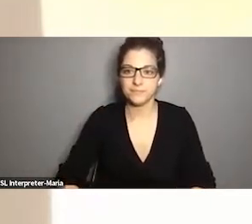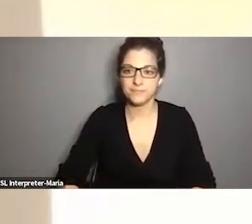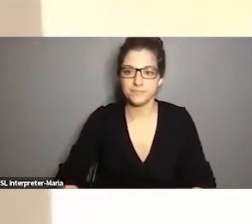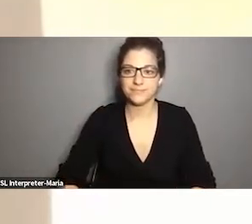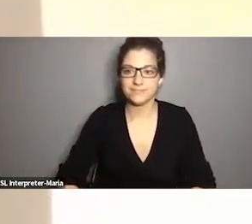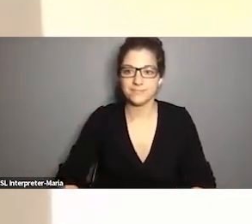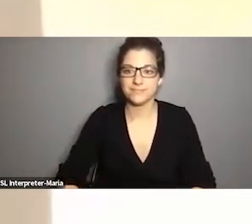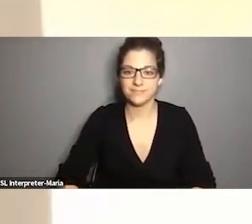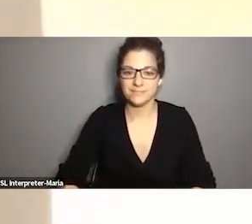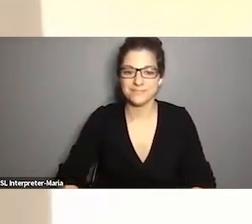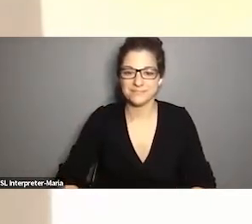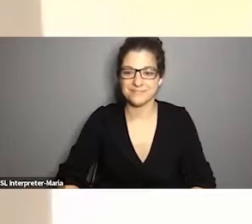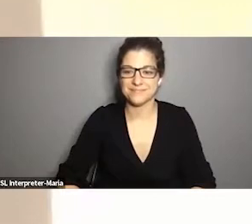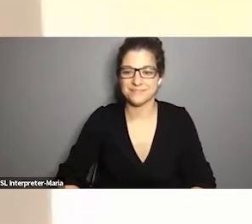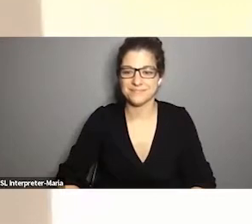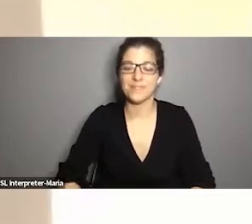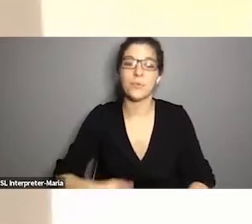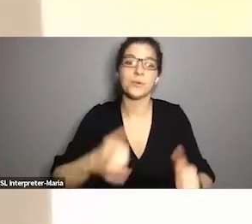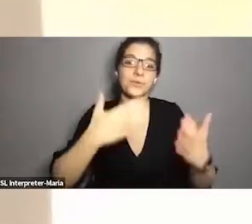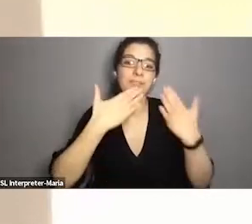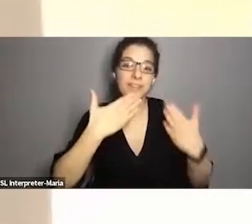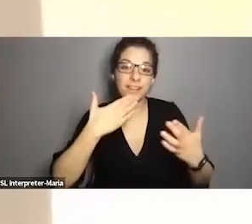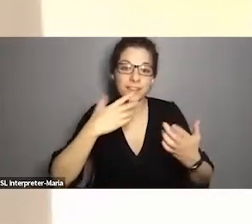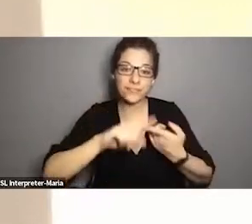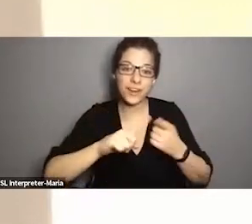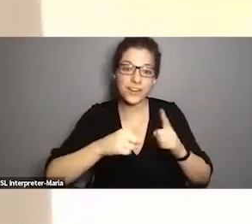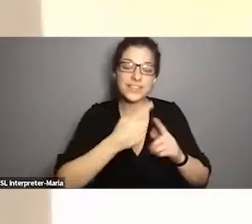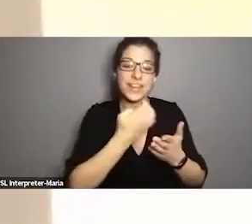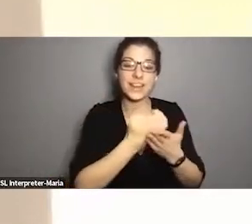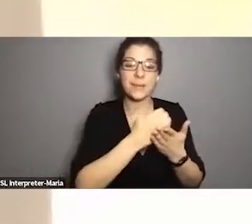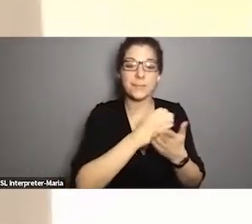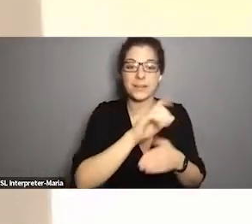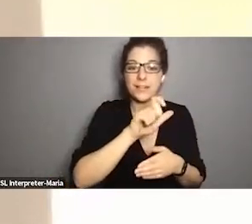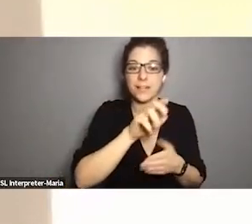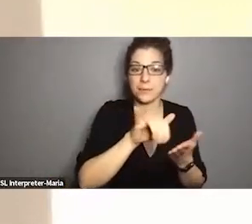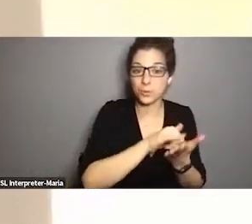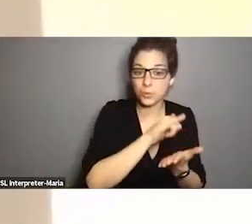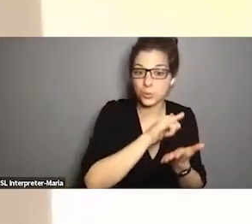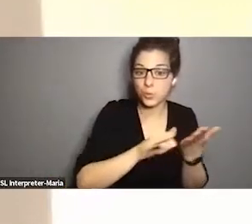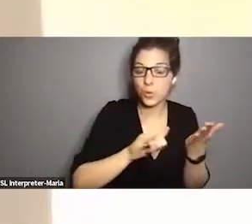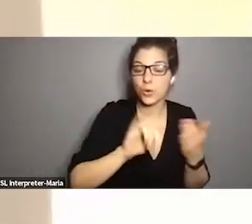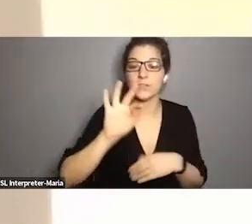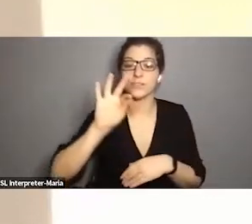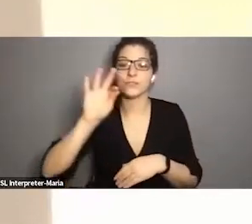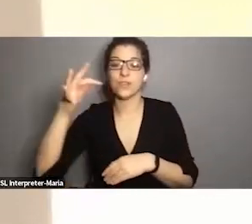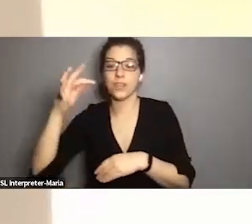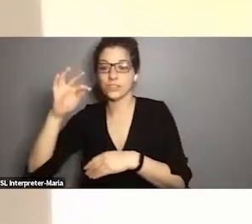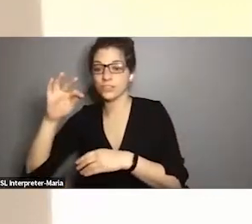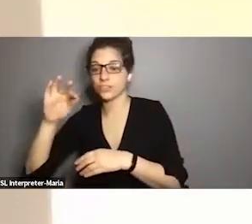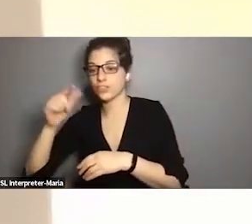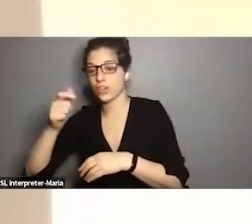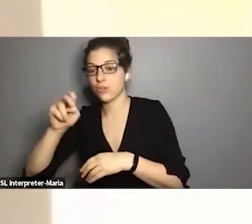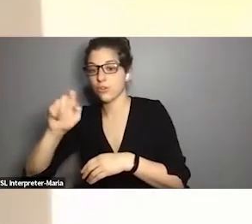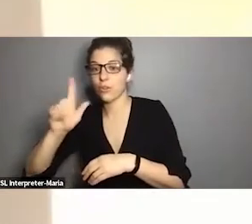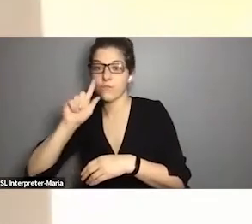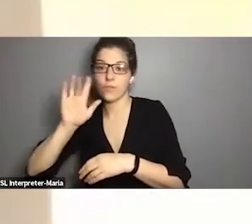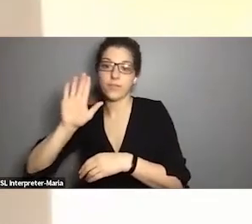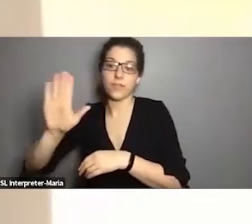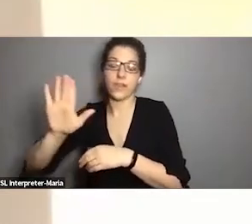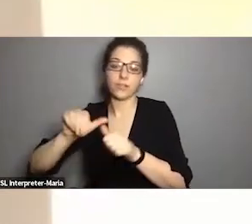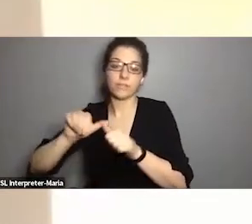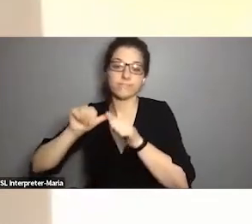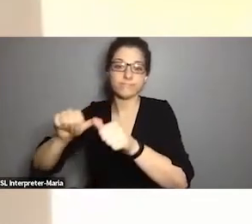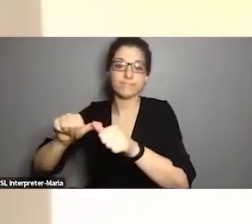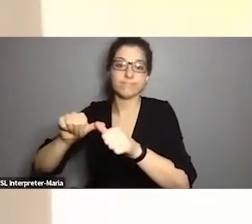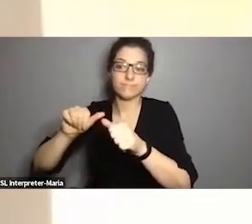Allow me to start by thanking our friends at the Economic Club of New York and the French Consulate General for their continued, I would say,